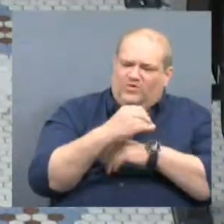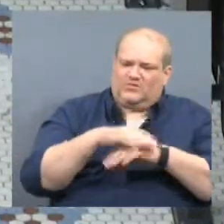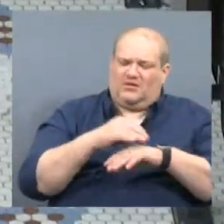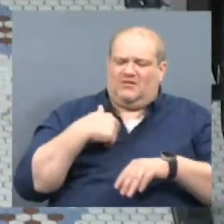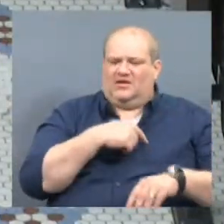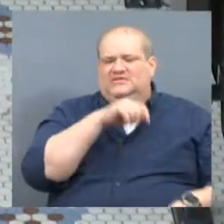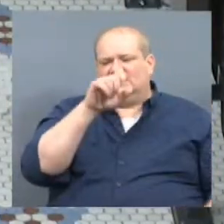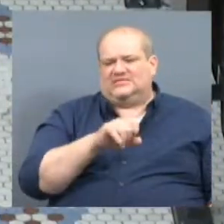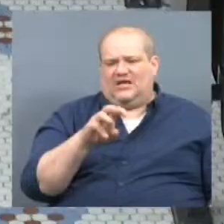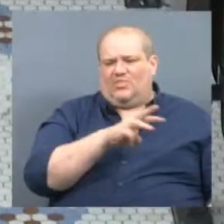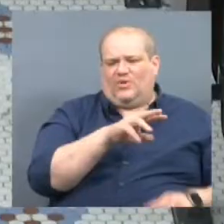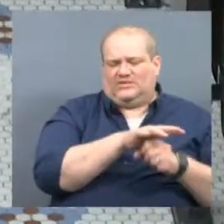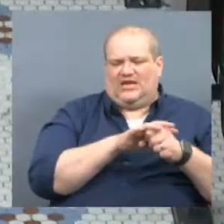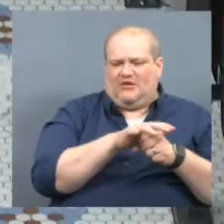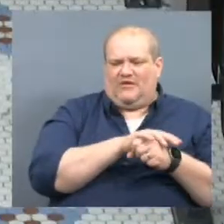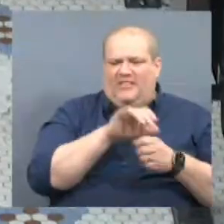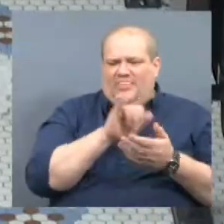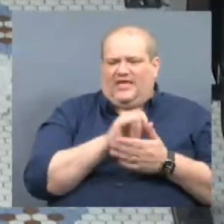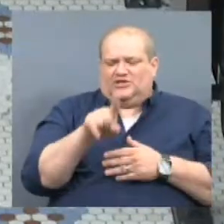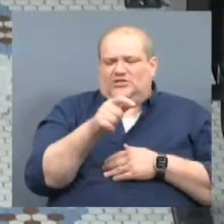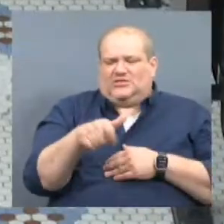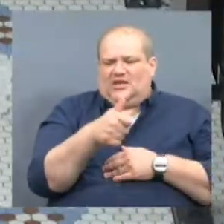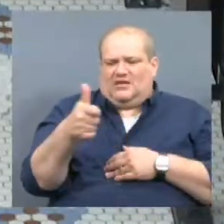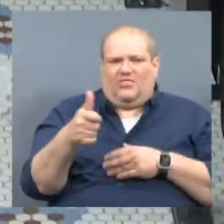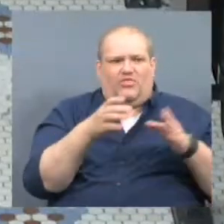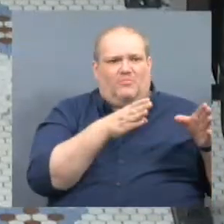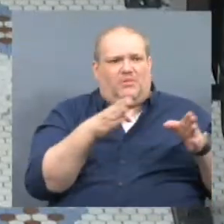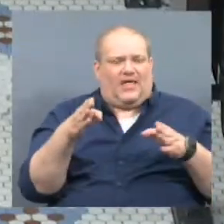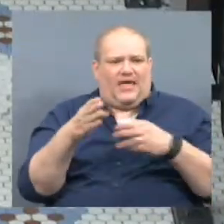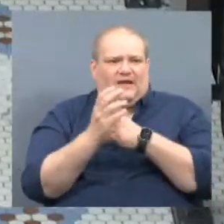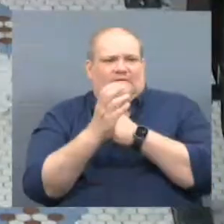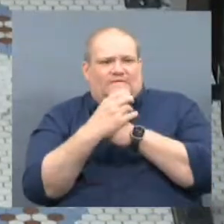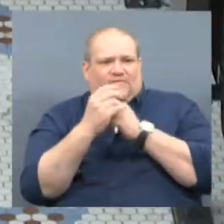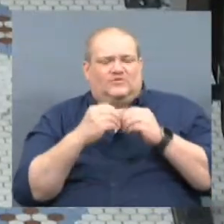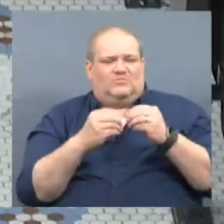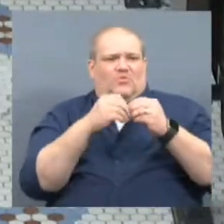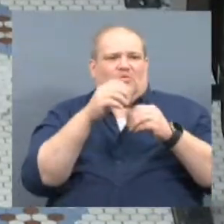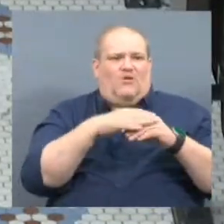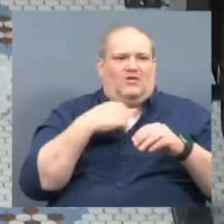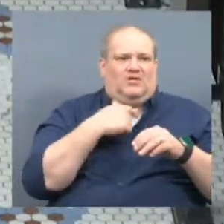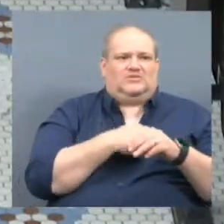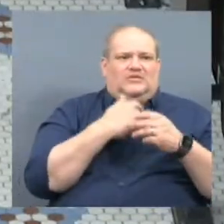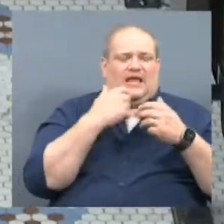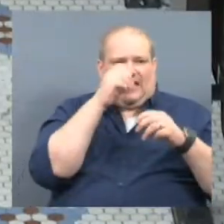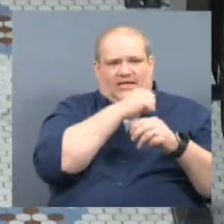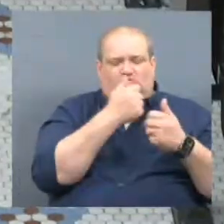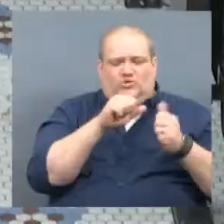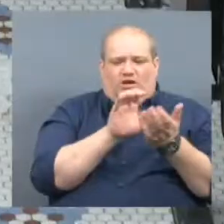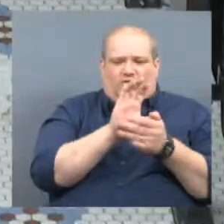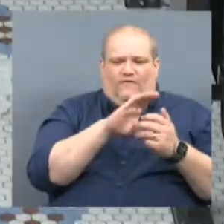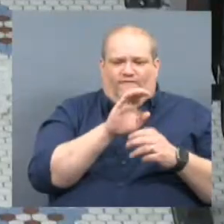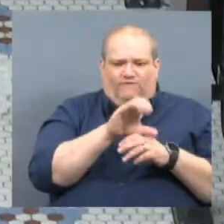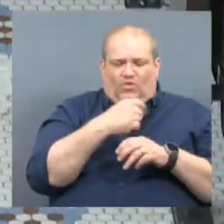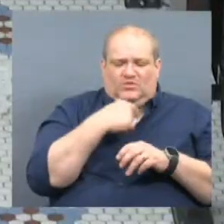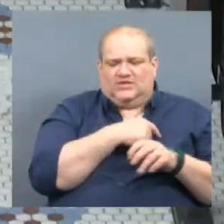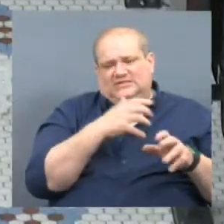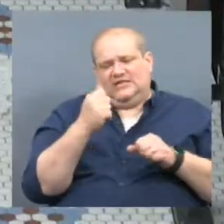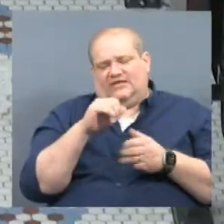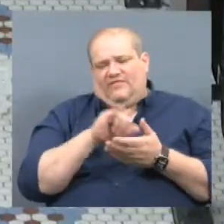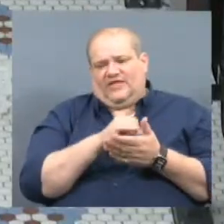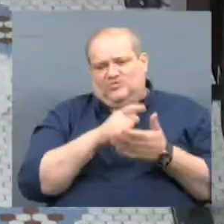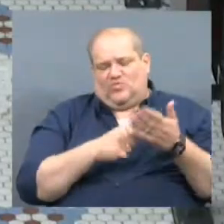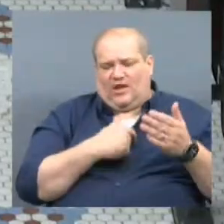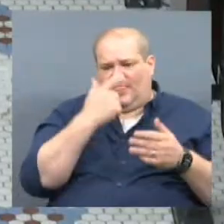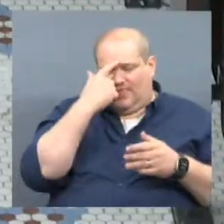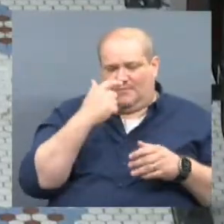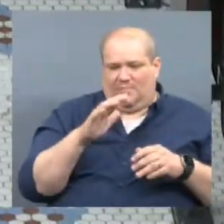the Southwest area. This is just another plan to push some more on it. I guess they're trying to run us out. That's the way I feel. But with